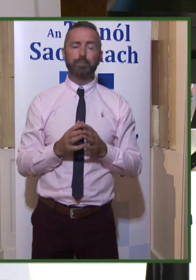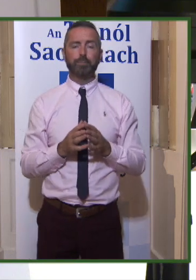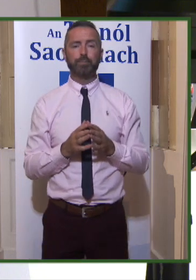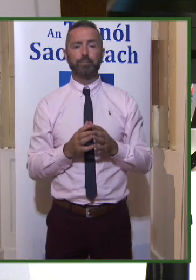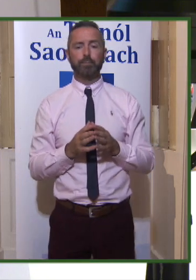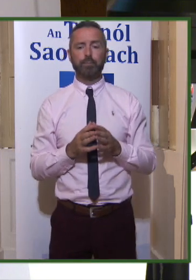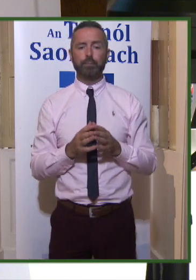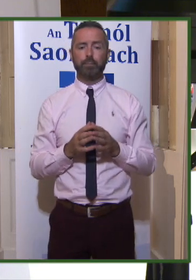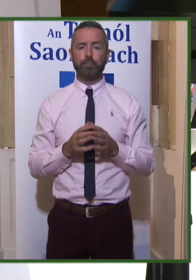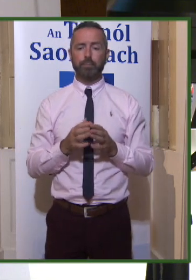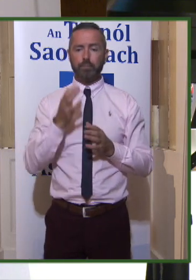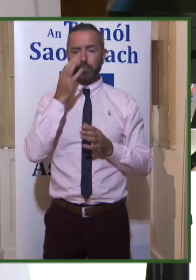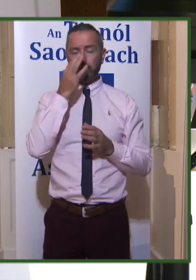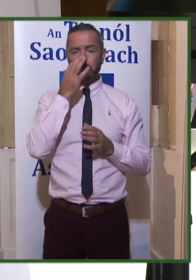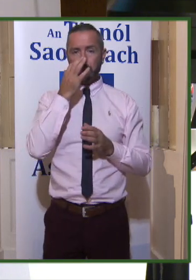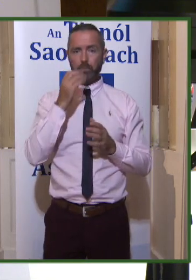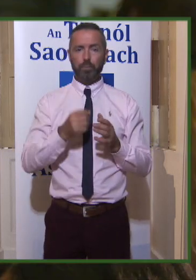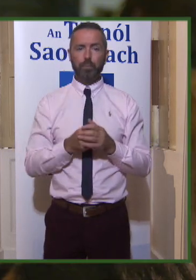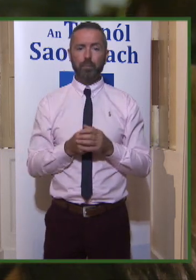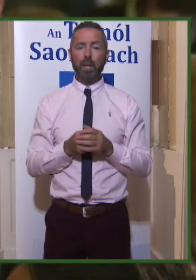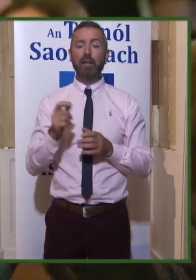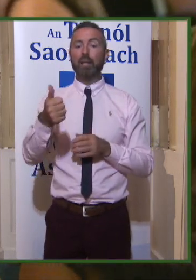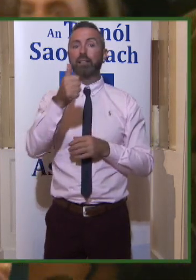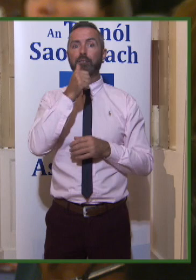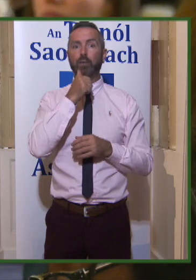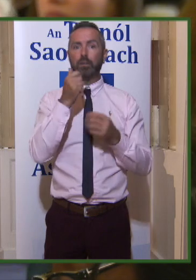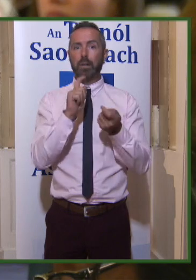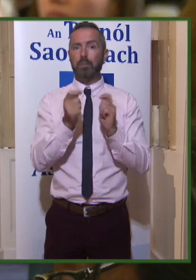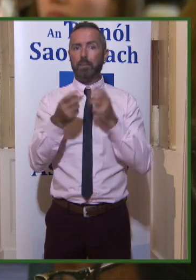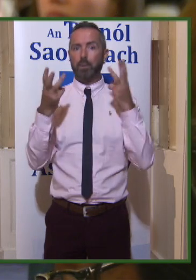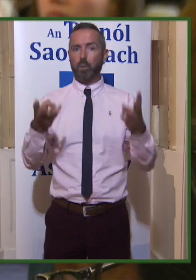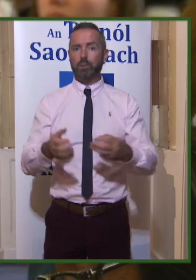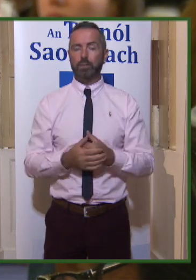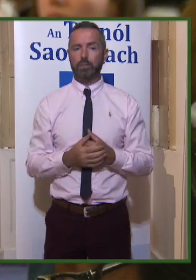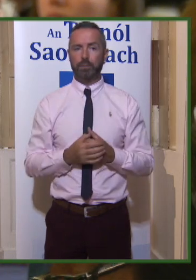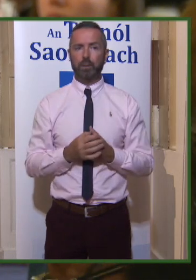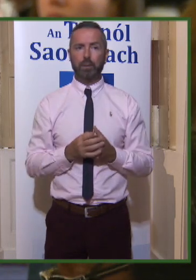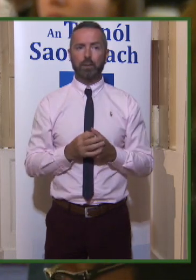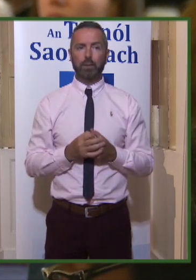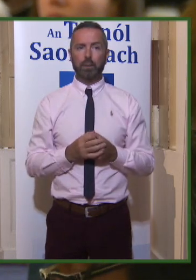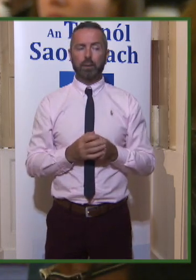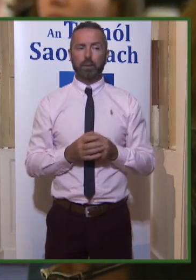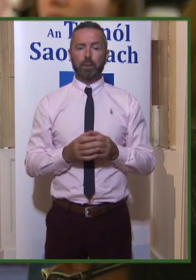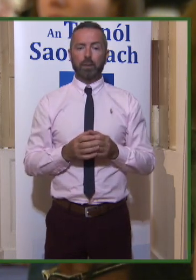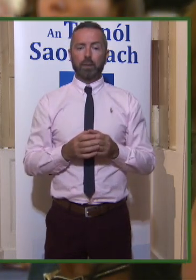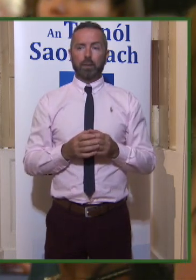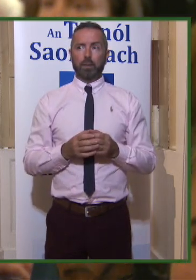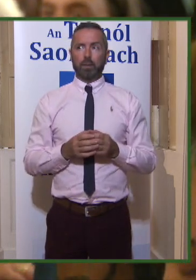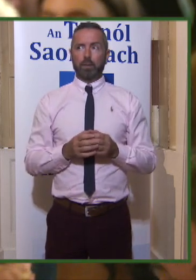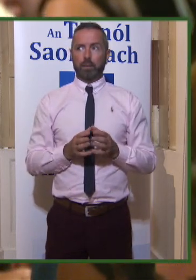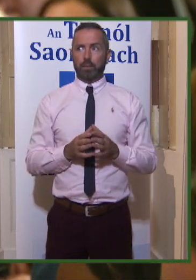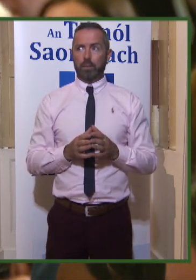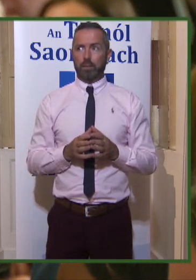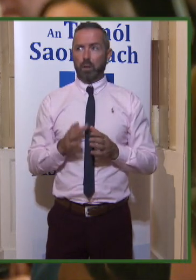So do we need to vote on that, or? But that's the first one. Yeah. So it's basically, should councillors be provided with secretarial